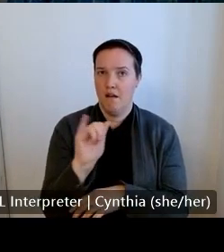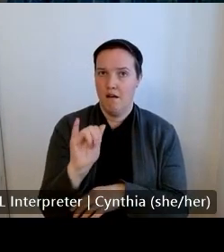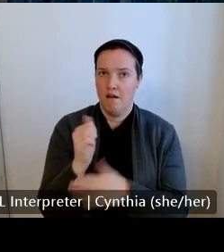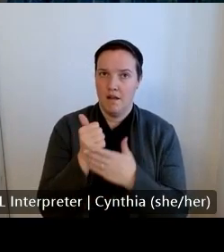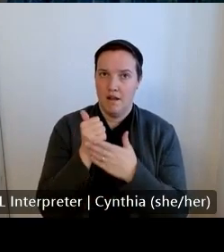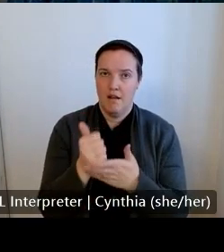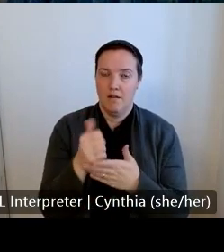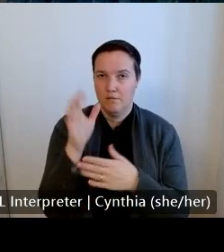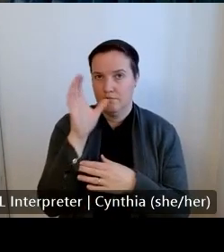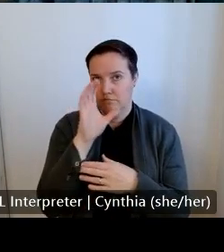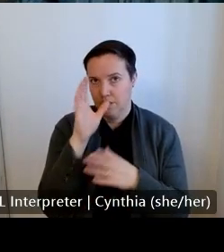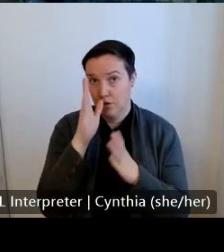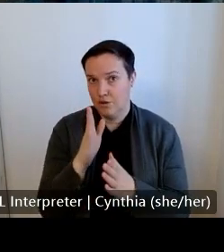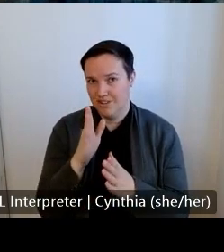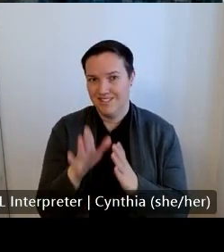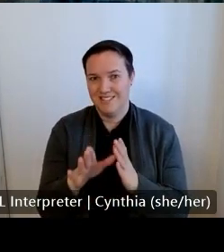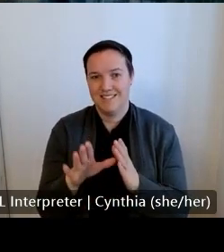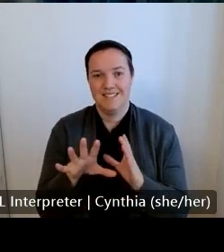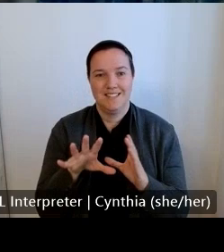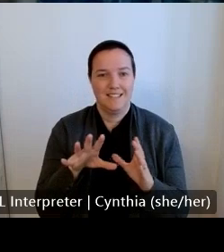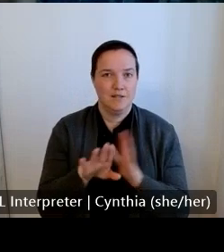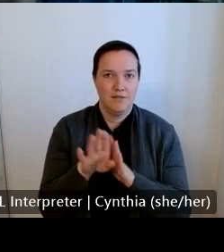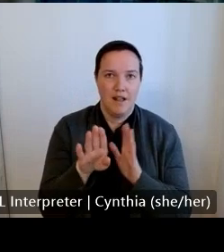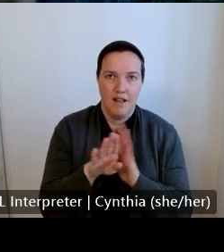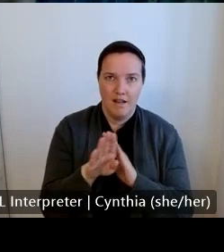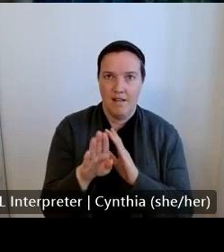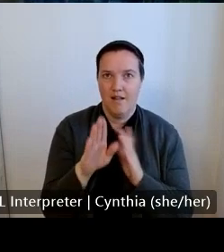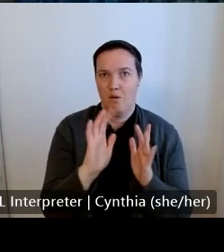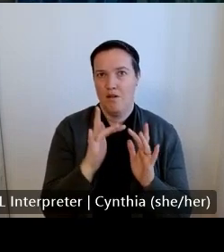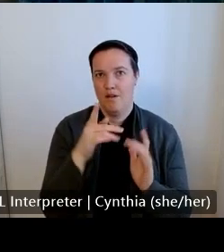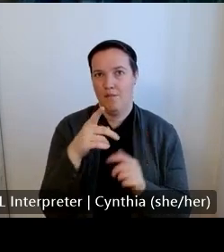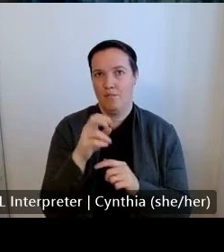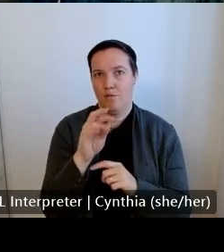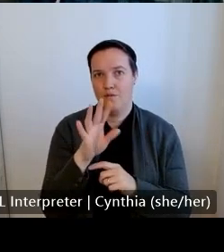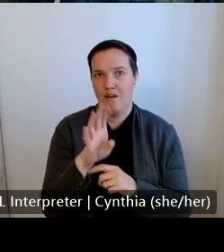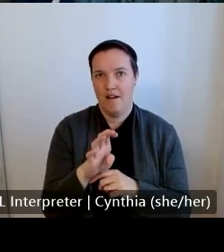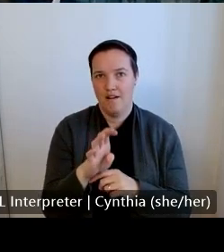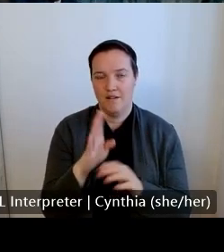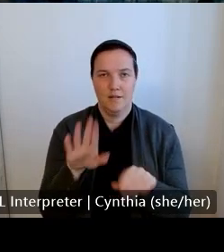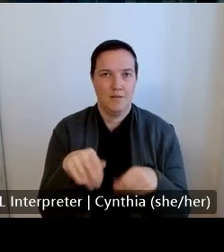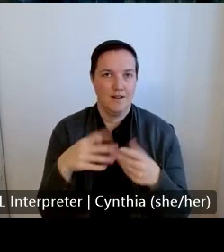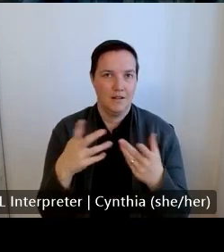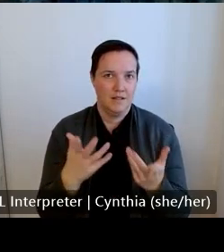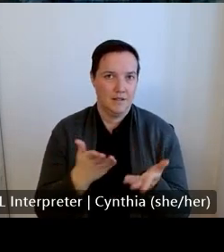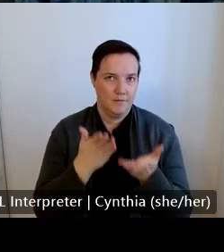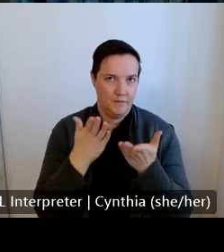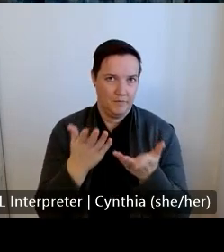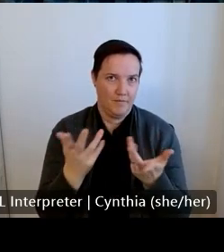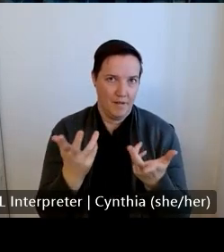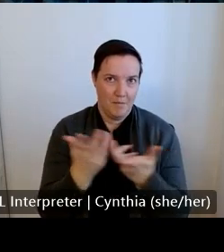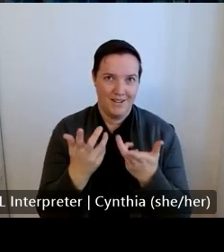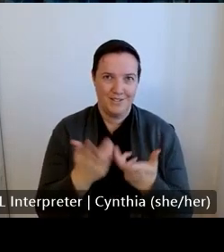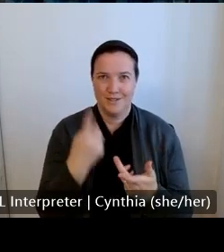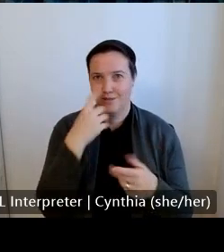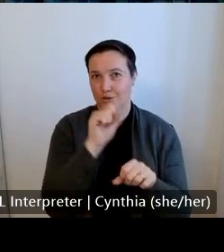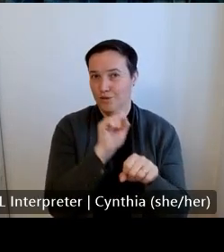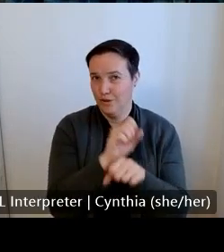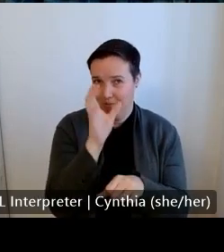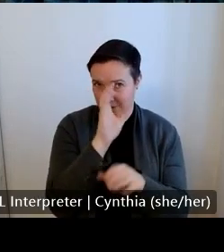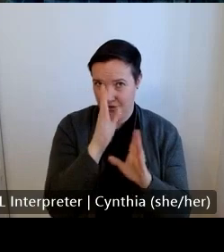job seekers in creating their online profiles and provides recommended matches to both the job seeker and